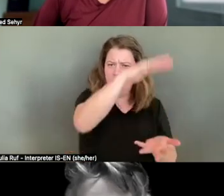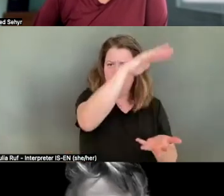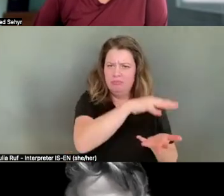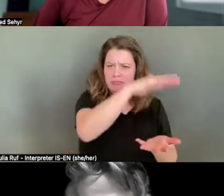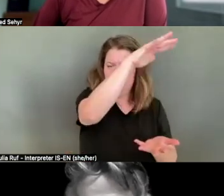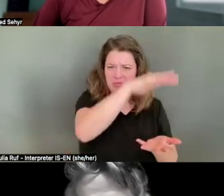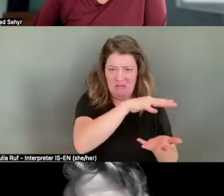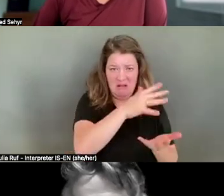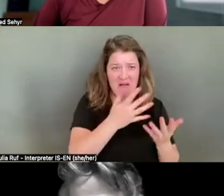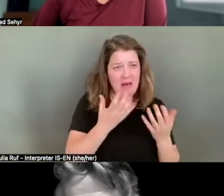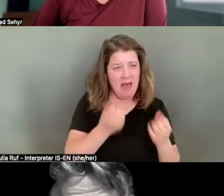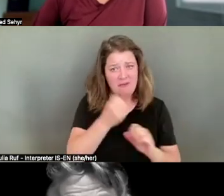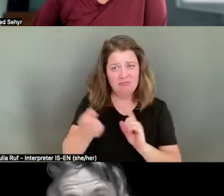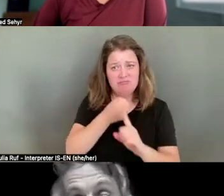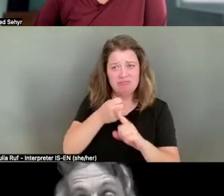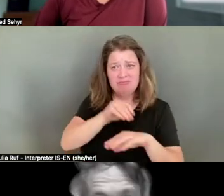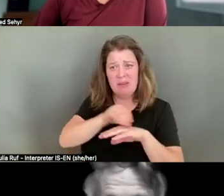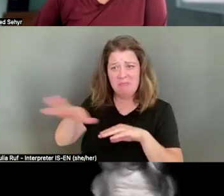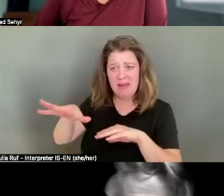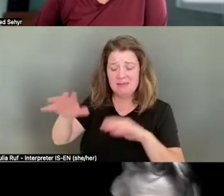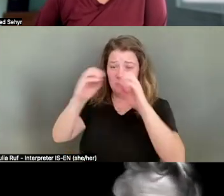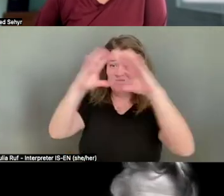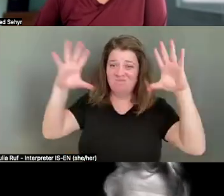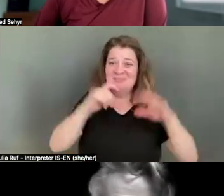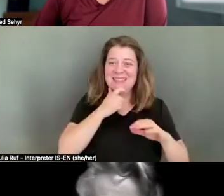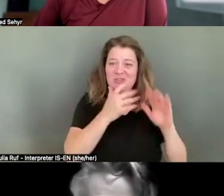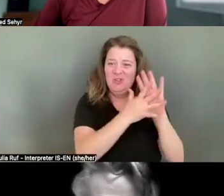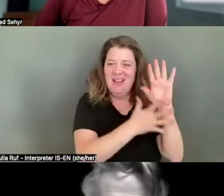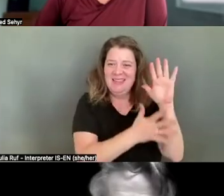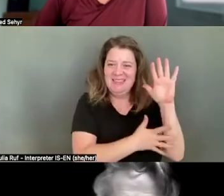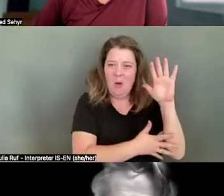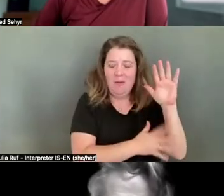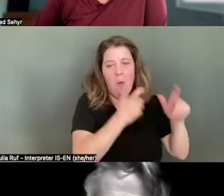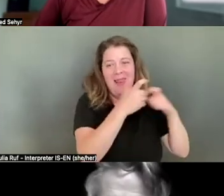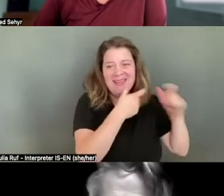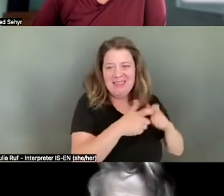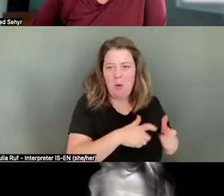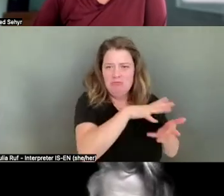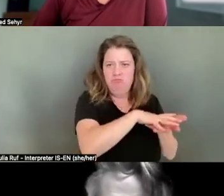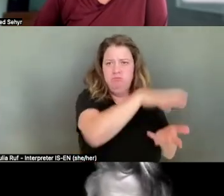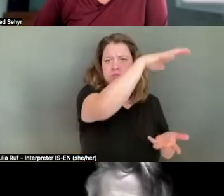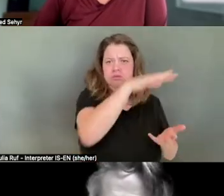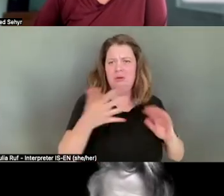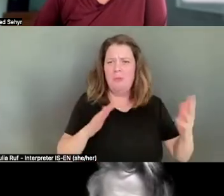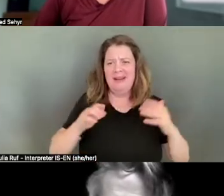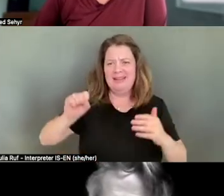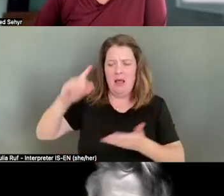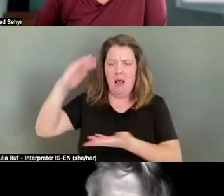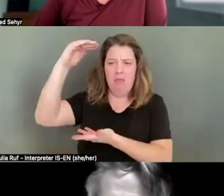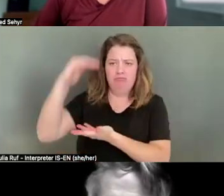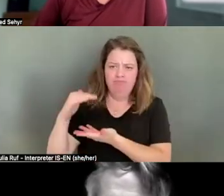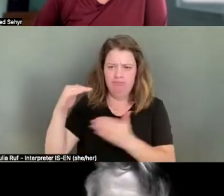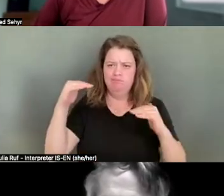things. So he's assuming that English has a much larger lexicon than ASL. So does the fact that ASL has a smaller